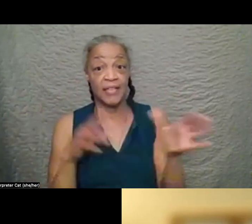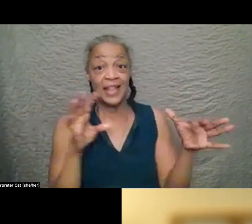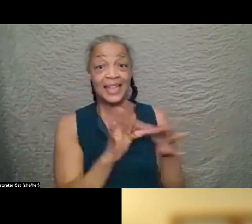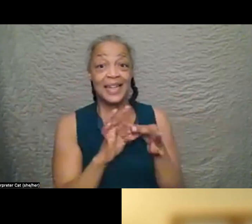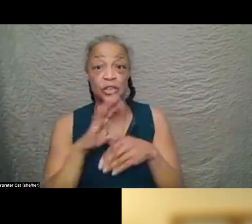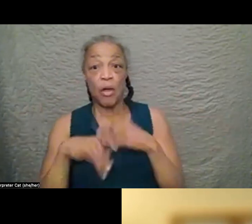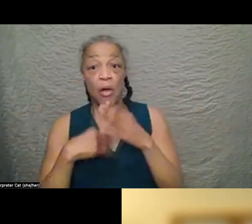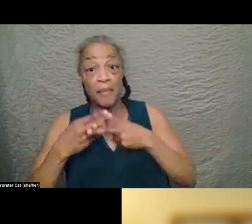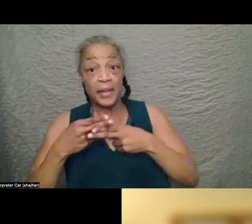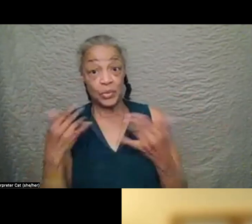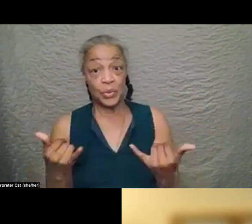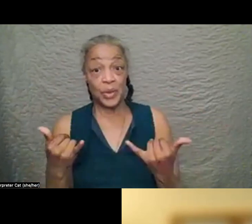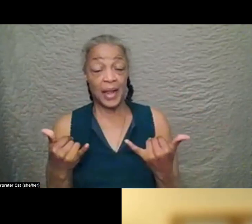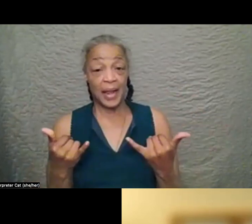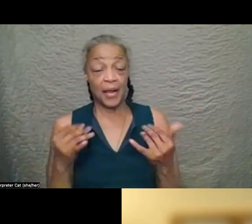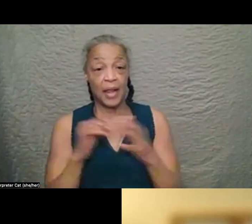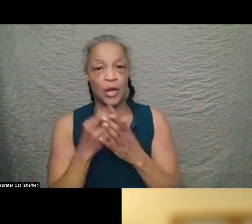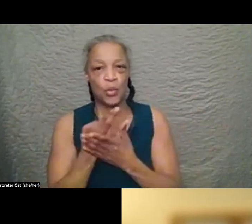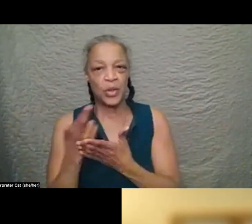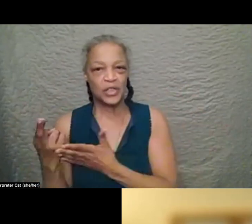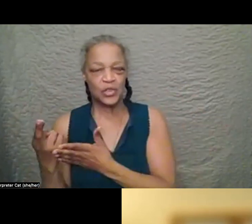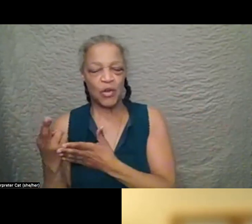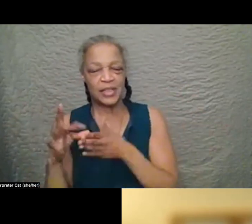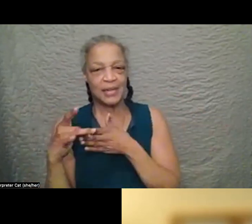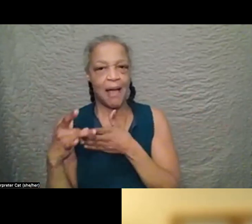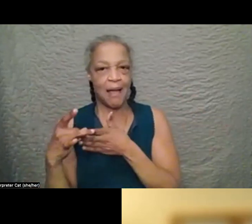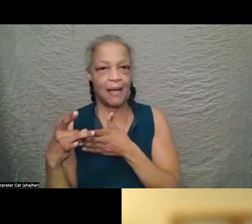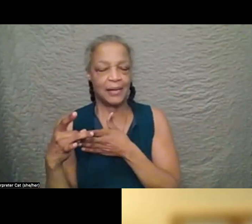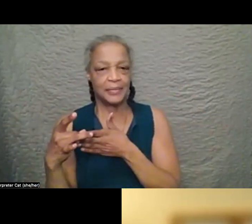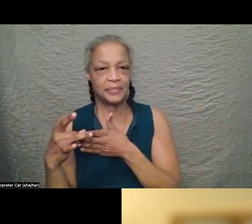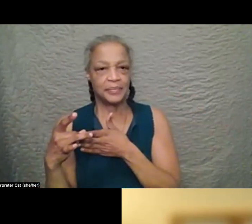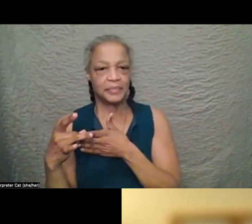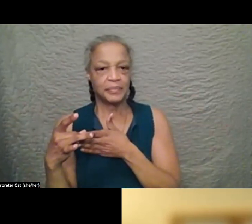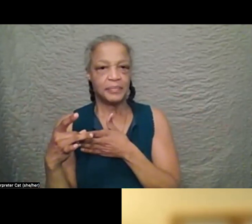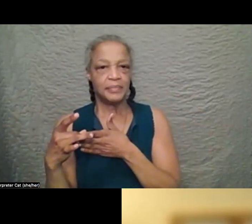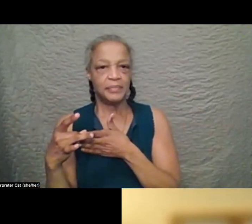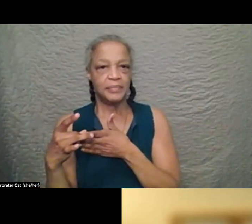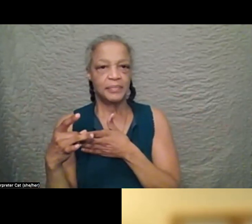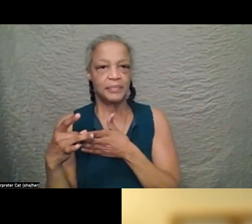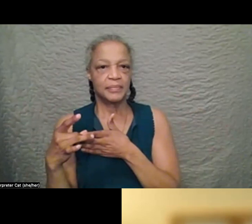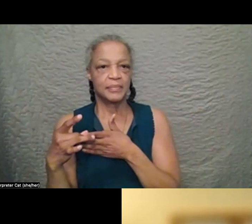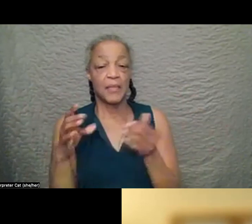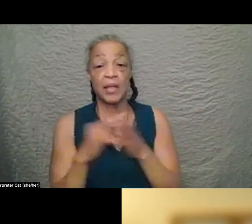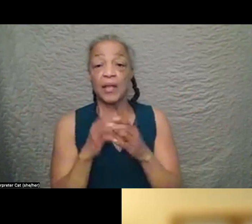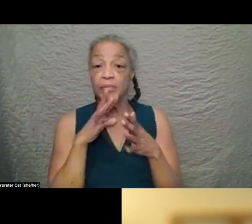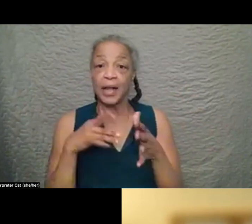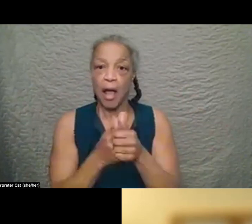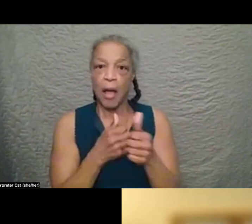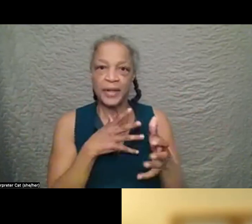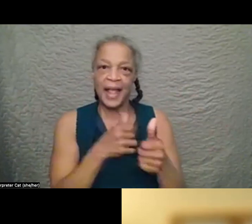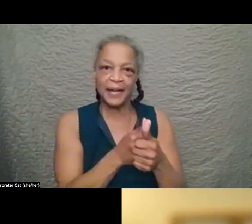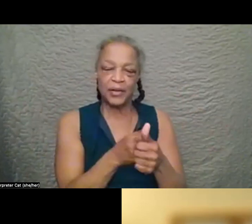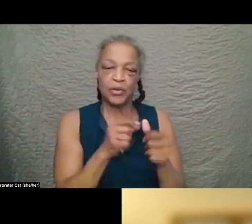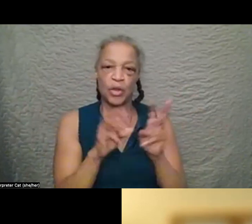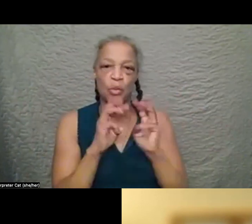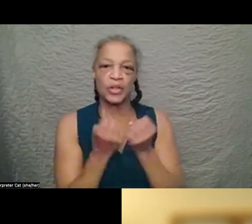today are in a resource guide that we have that has been updated throughout the workshops. And so we'll also